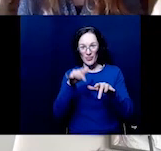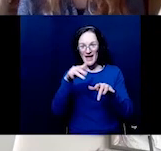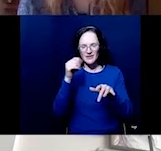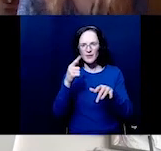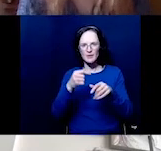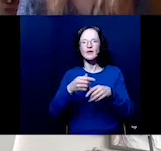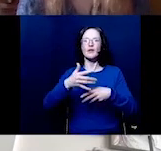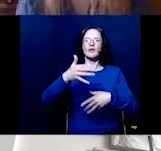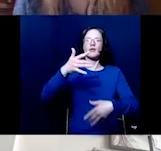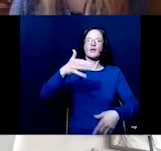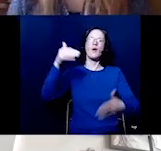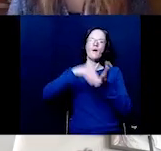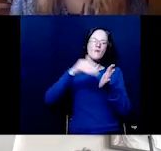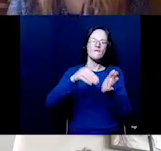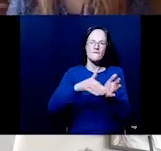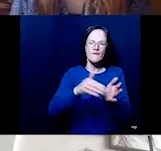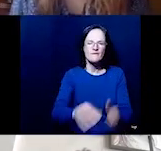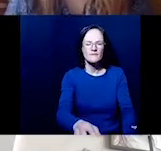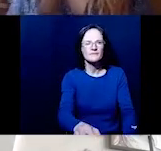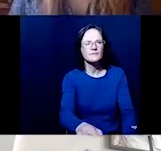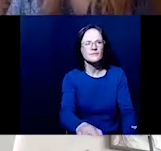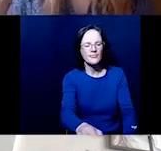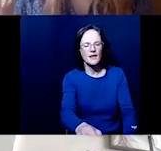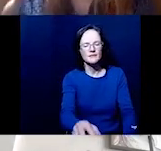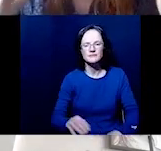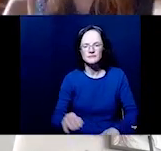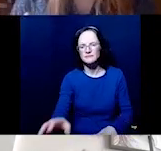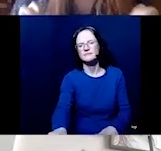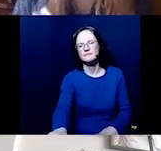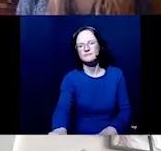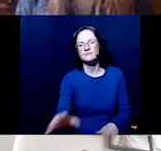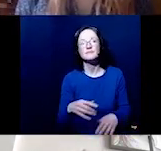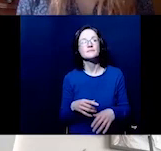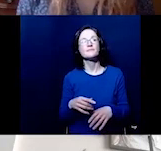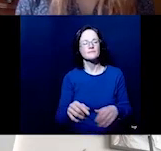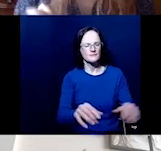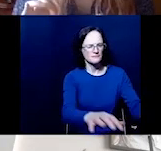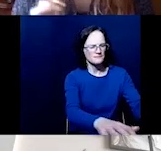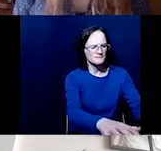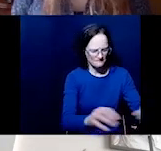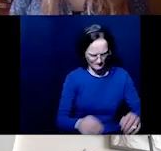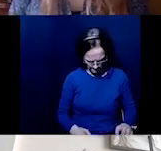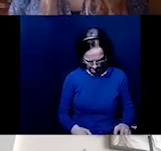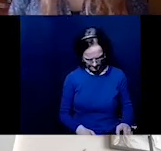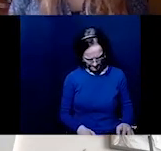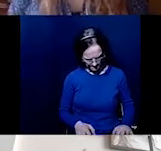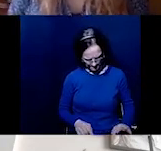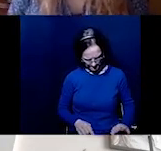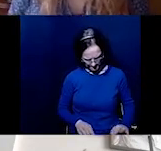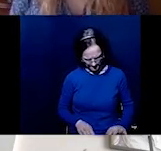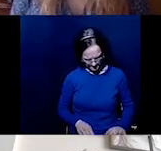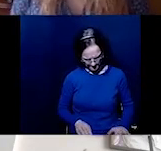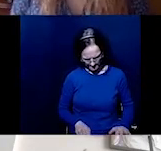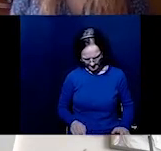visual representation that you talk about your situation so many times. And so it's